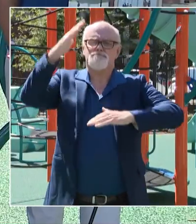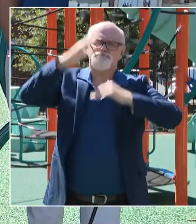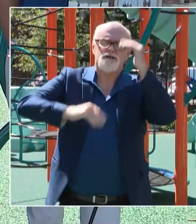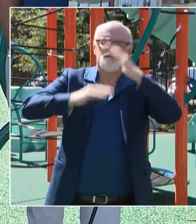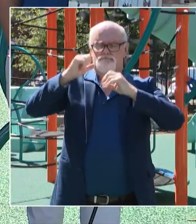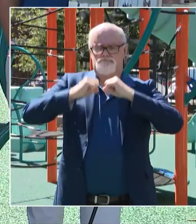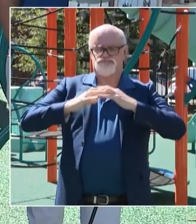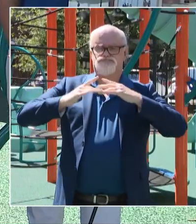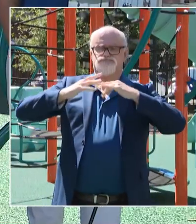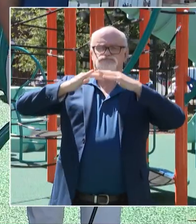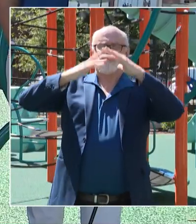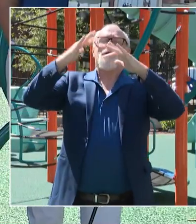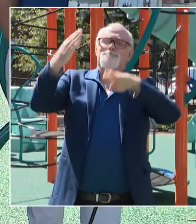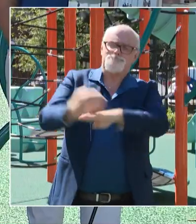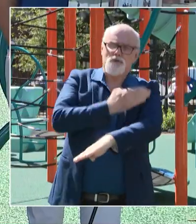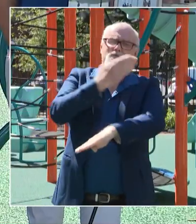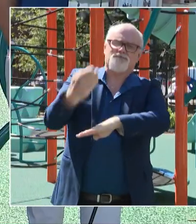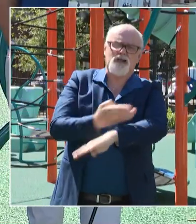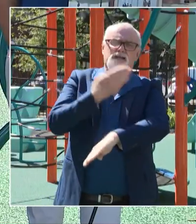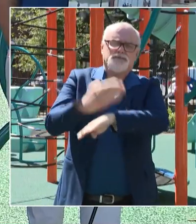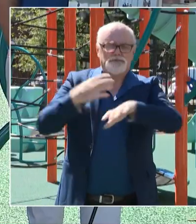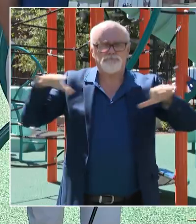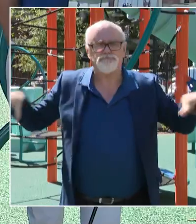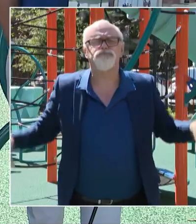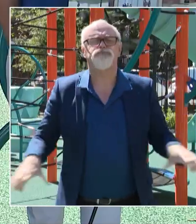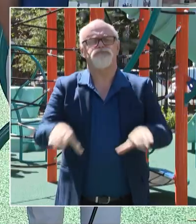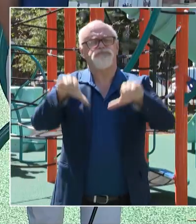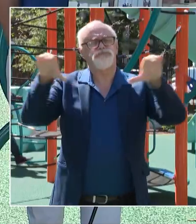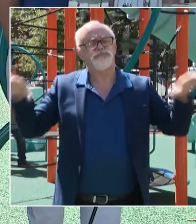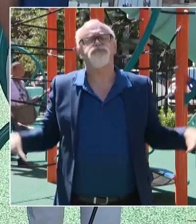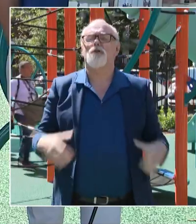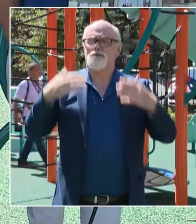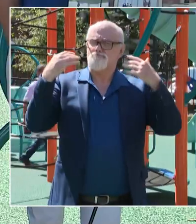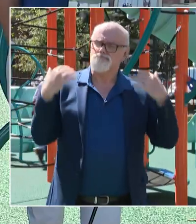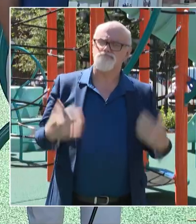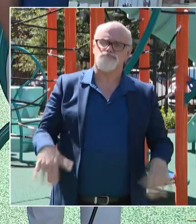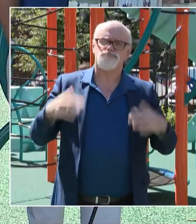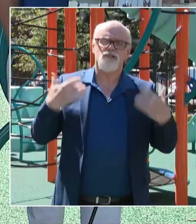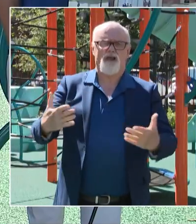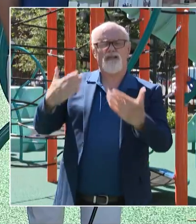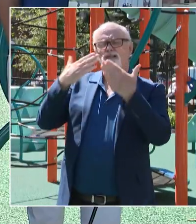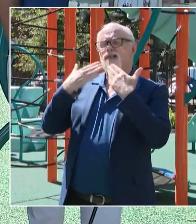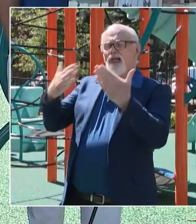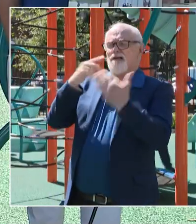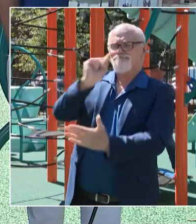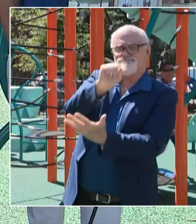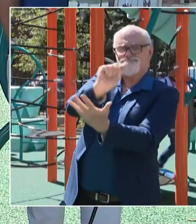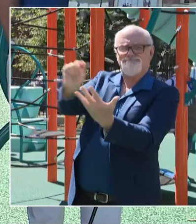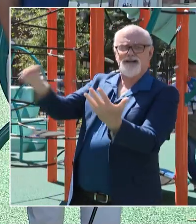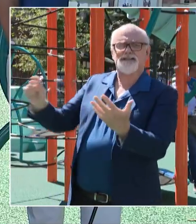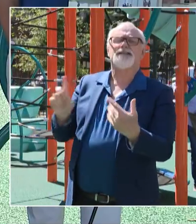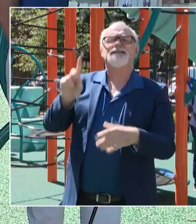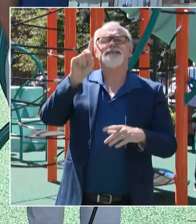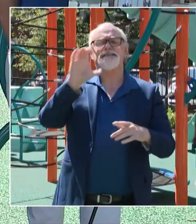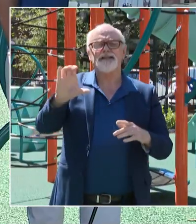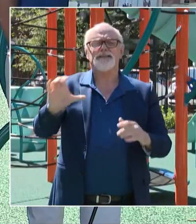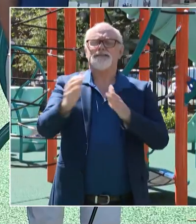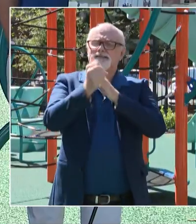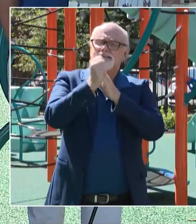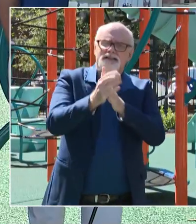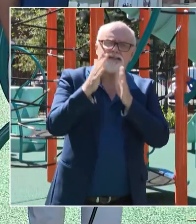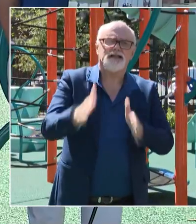to thank all leaders in DC who work to make sure fellow Tigers and I get to learn all